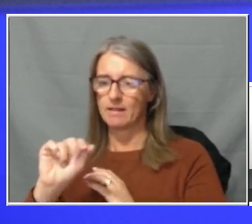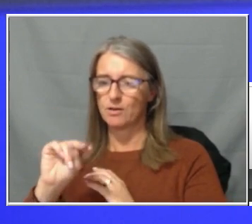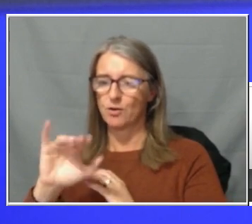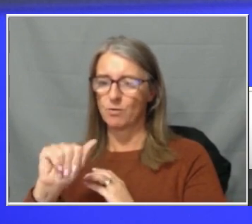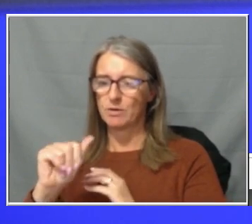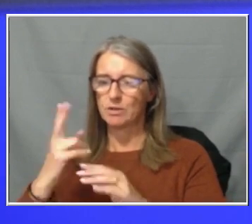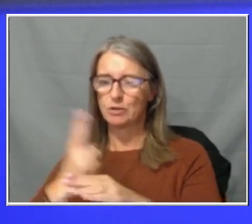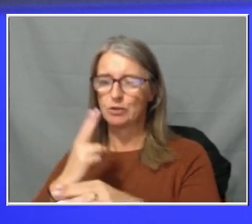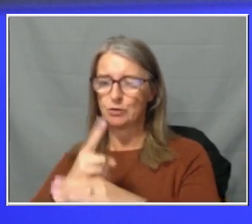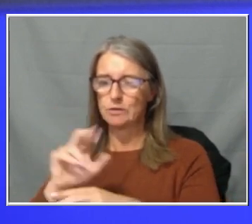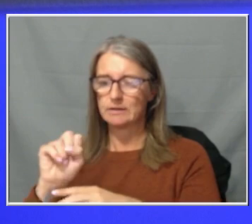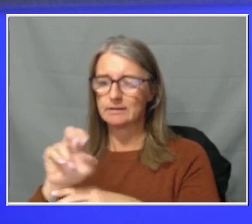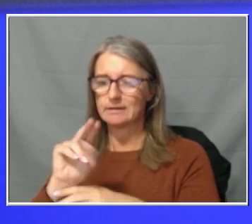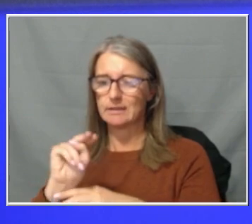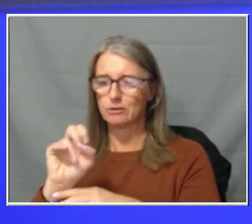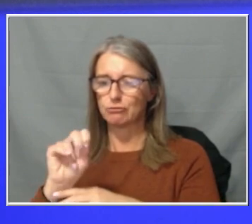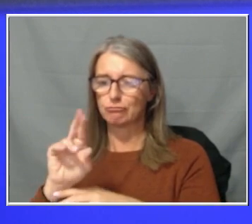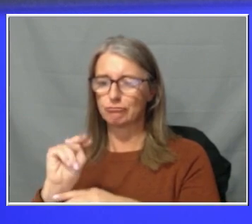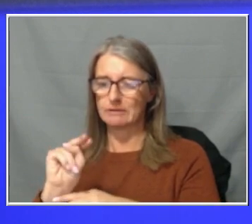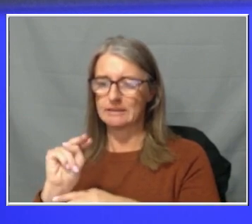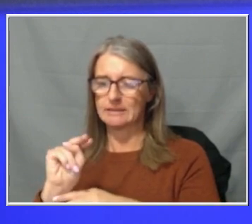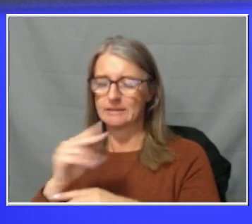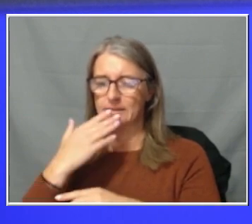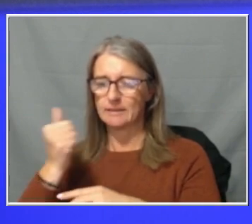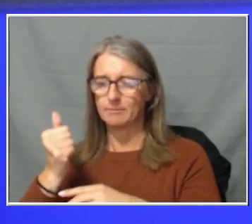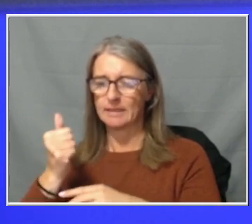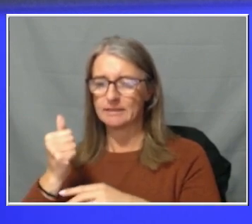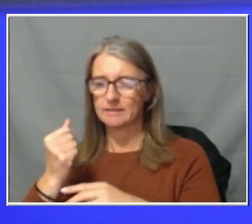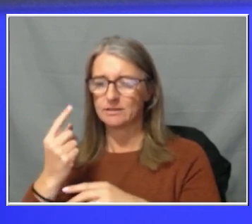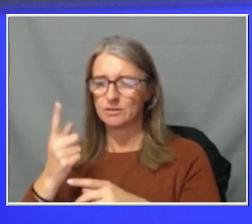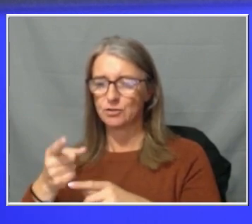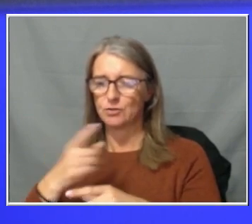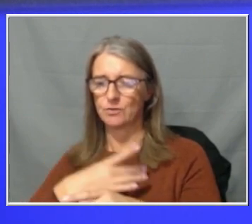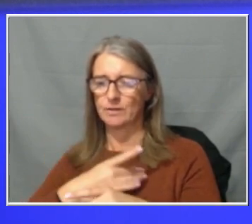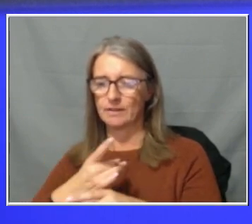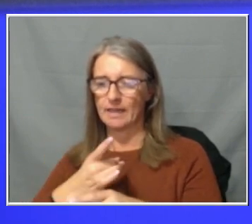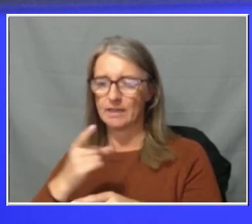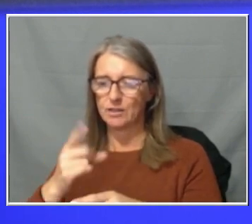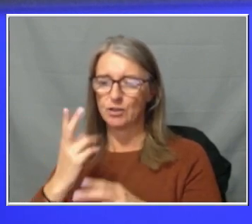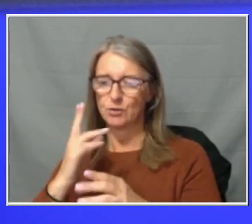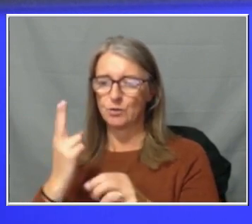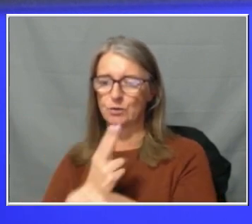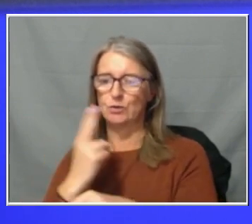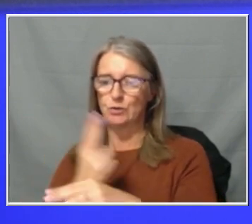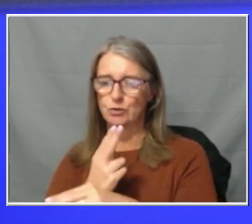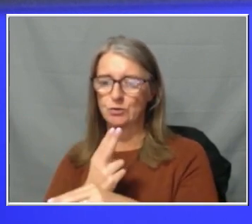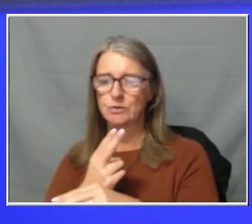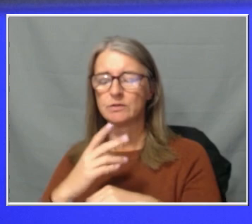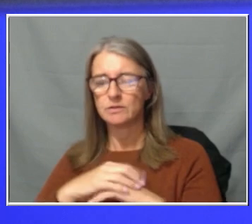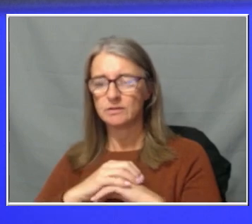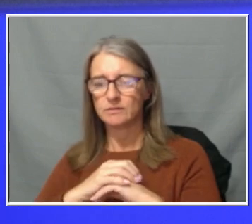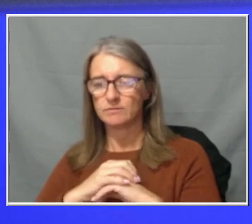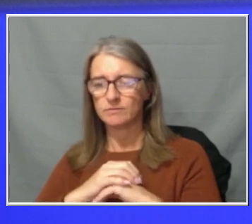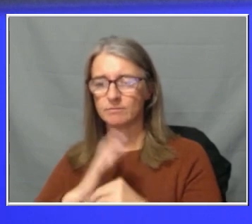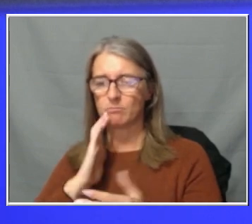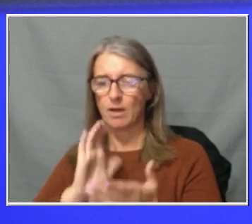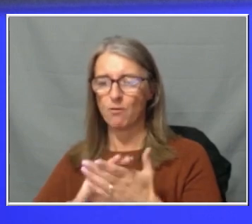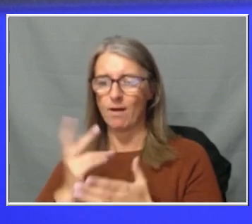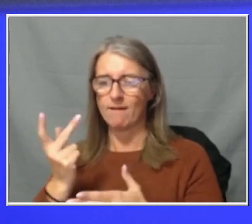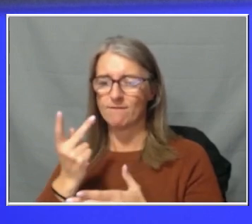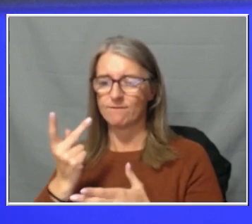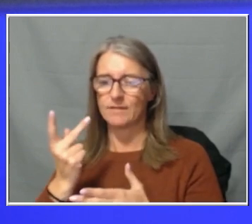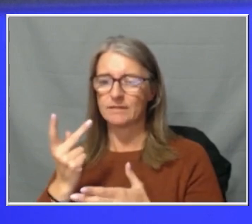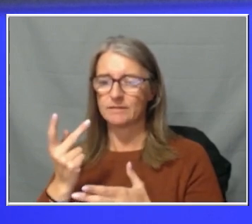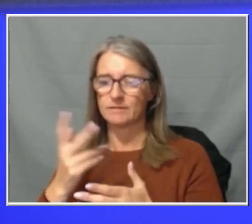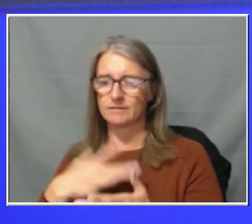Yeah. And the best sunscreen is the one that you like and the one that you're going to put on. So, like my wife and I, the stuff